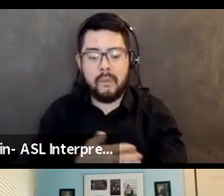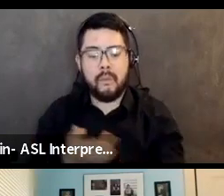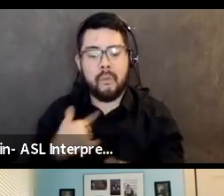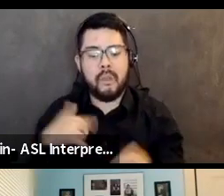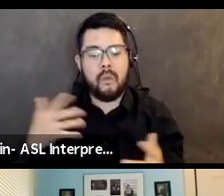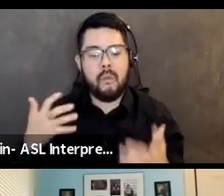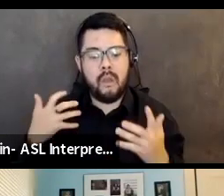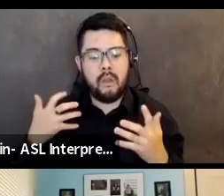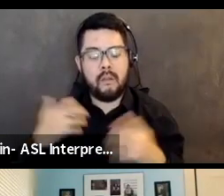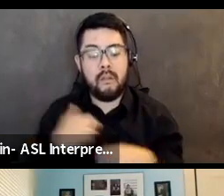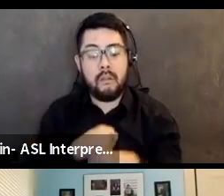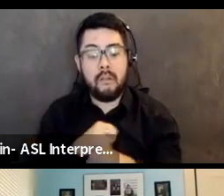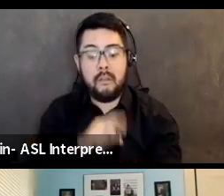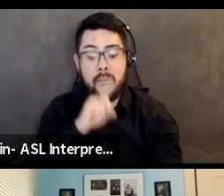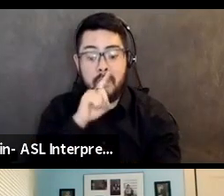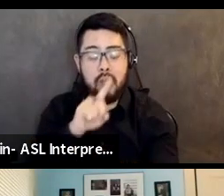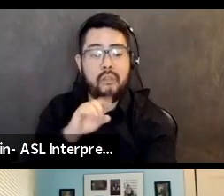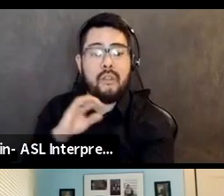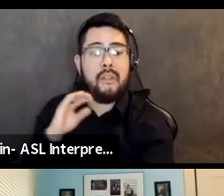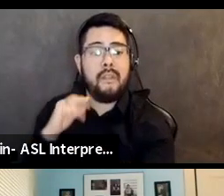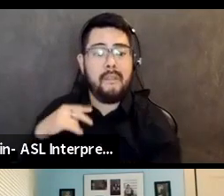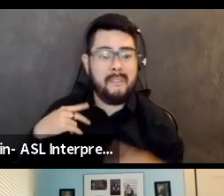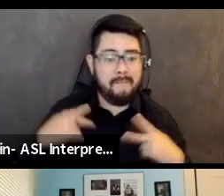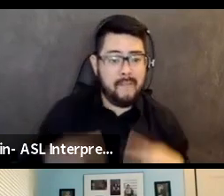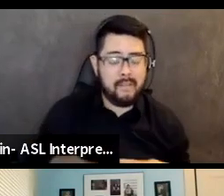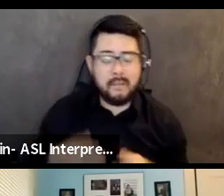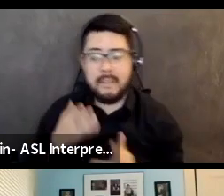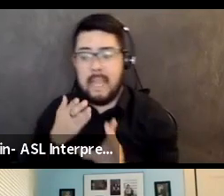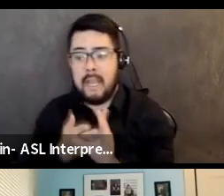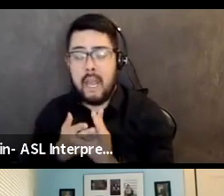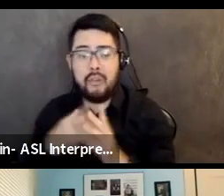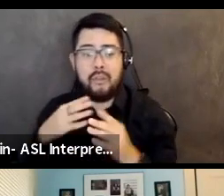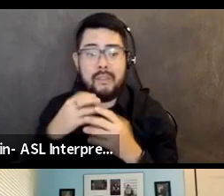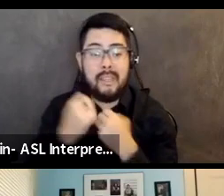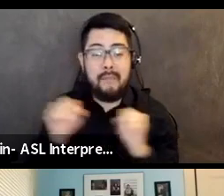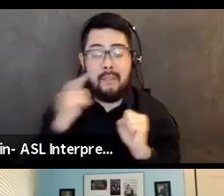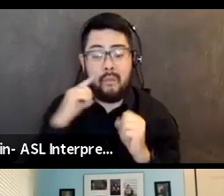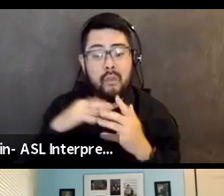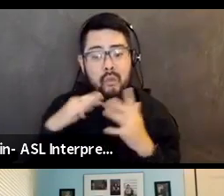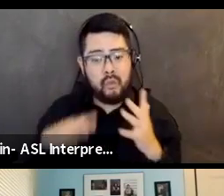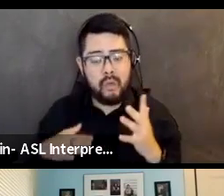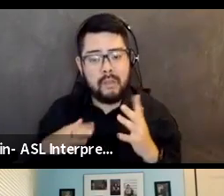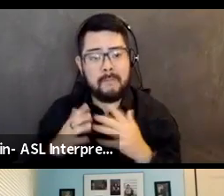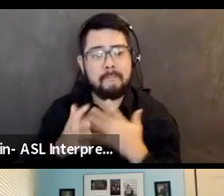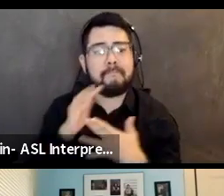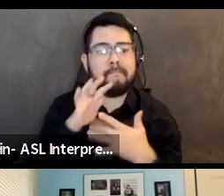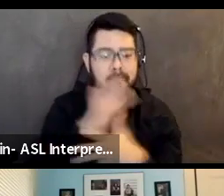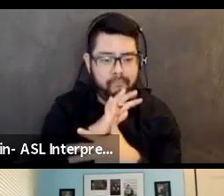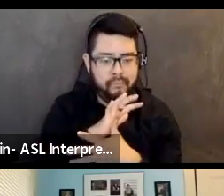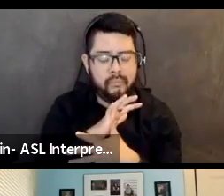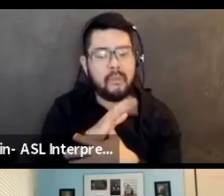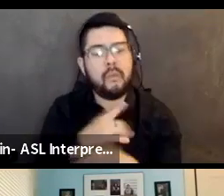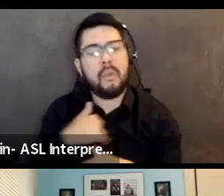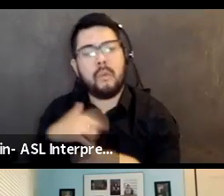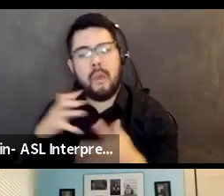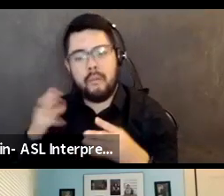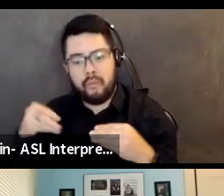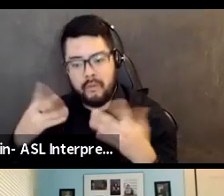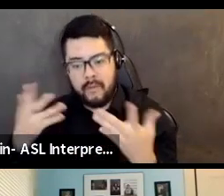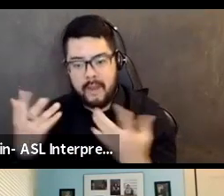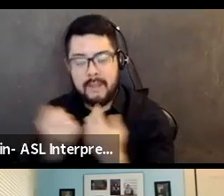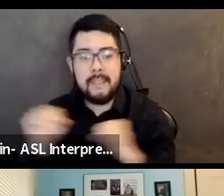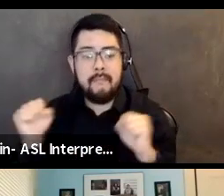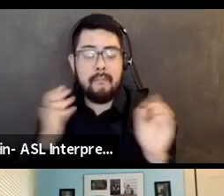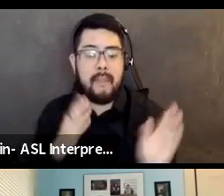physical and psychological safety by ensuring the district creates a plan for students to ensure safety without